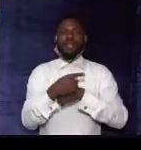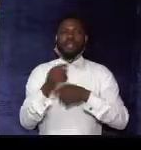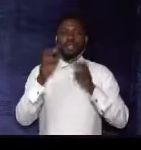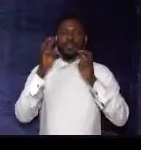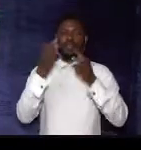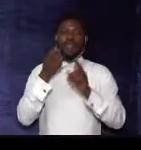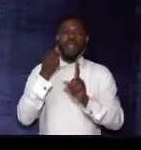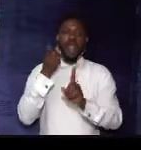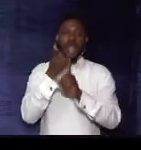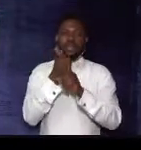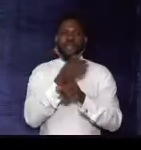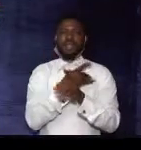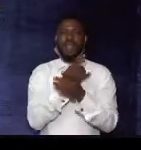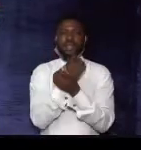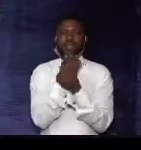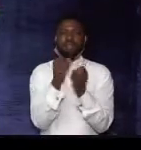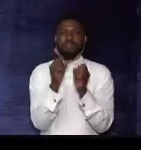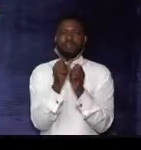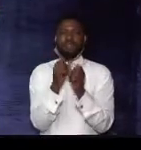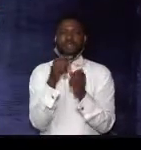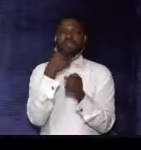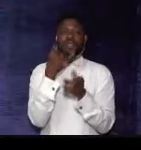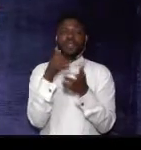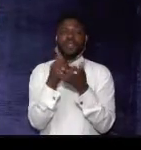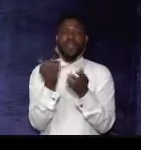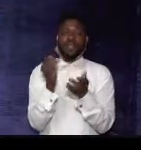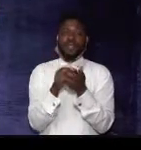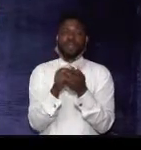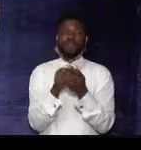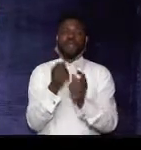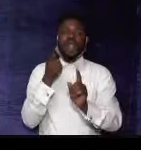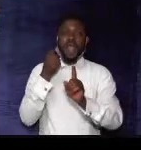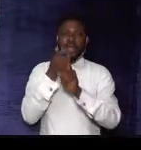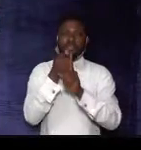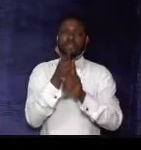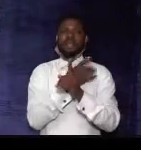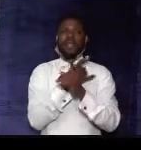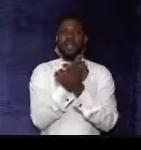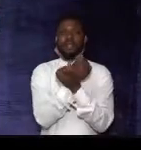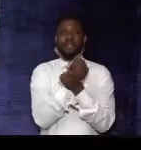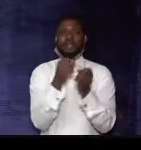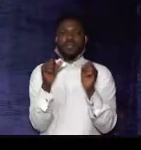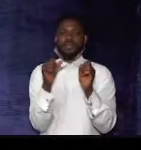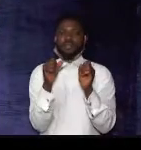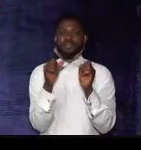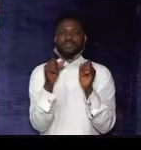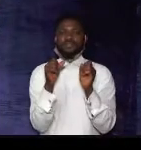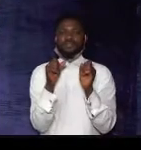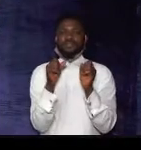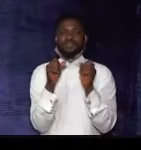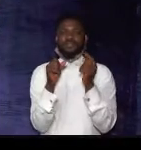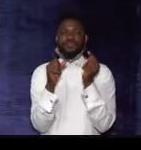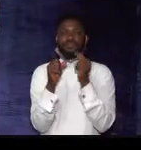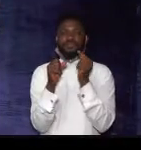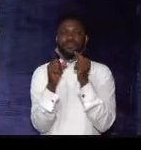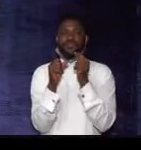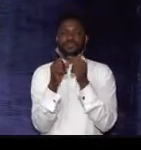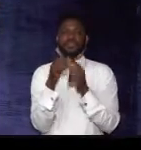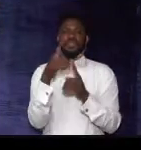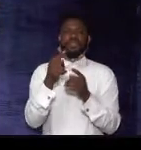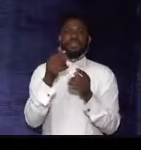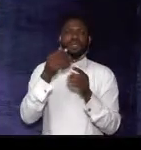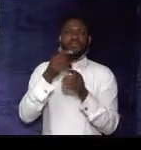today's topic, accident and safety. Say the topic again, accident and